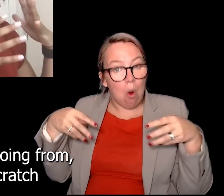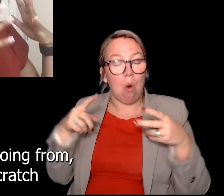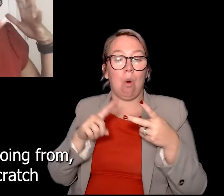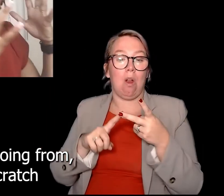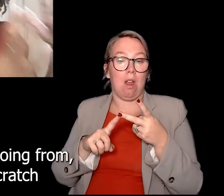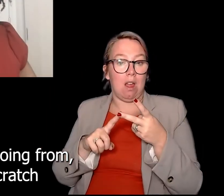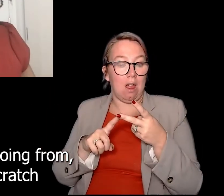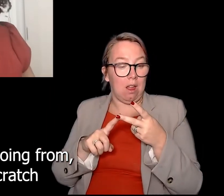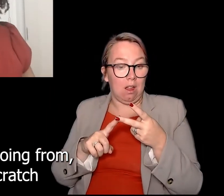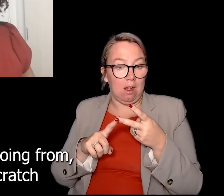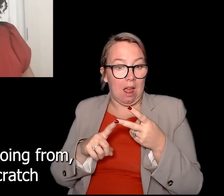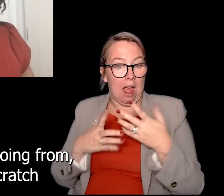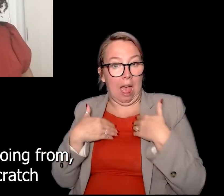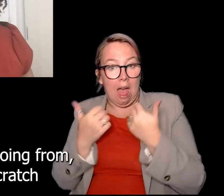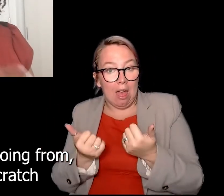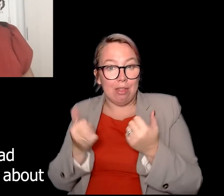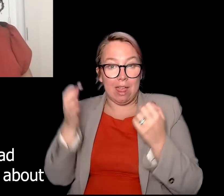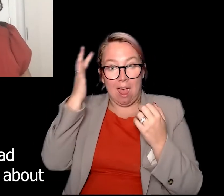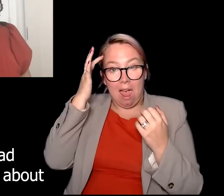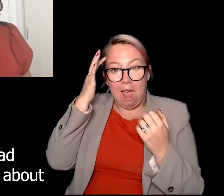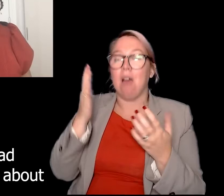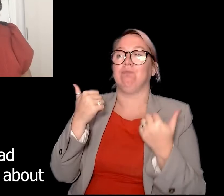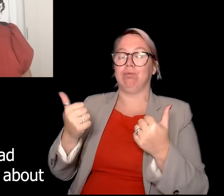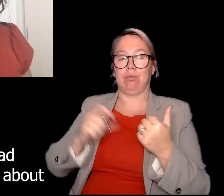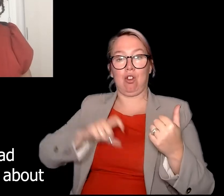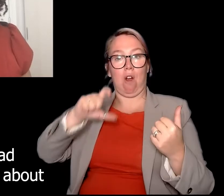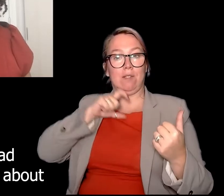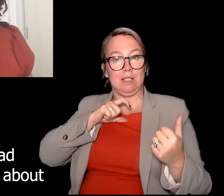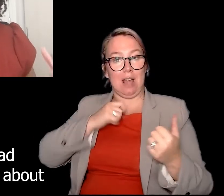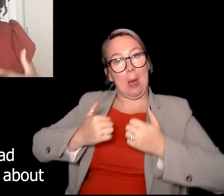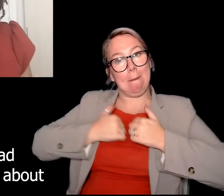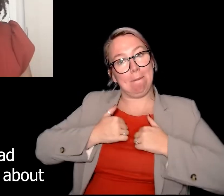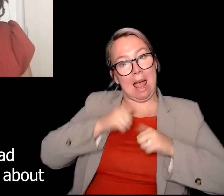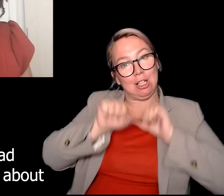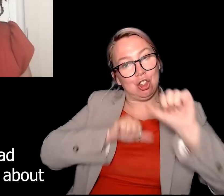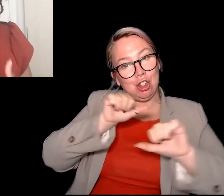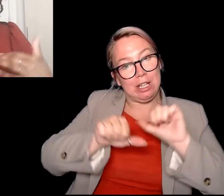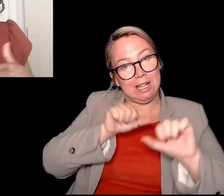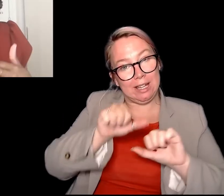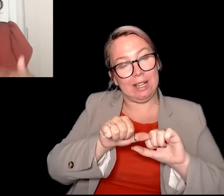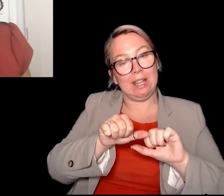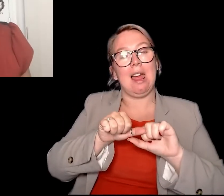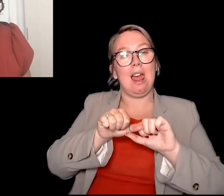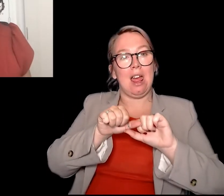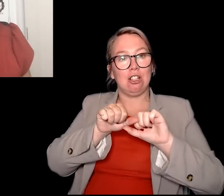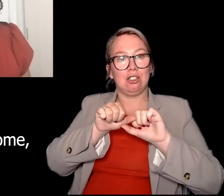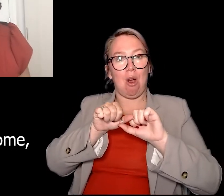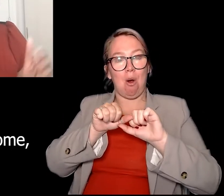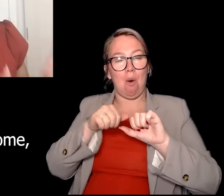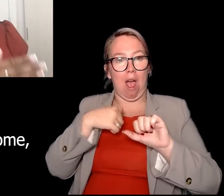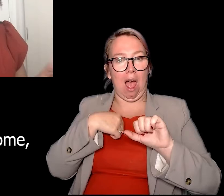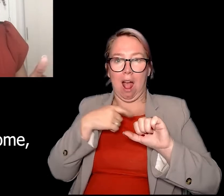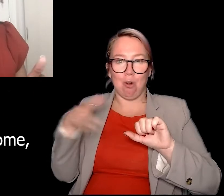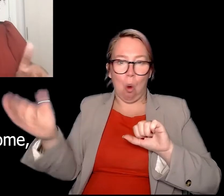from, regrowing my hair from scratch to, having a healthy head of hair that I felt confident about. But that was my unique journey.